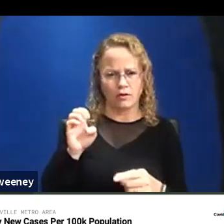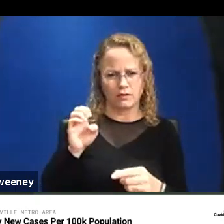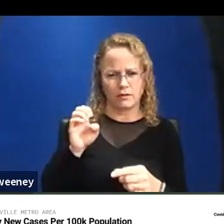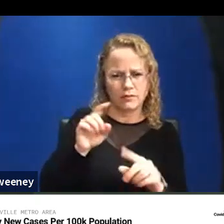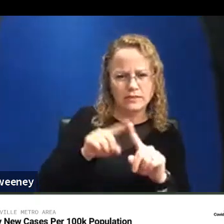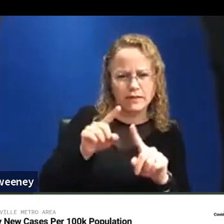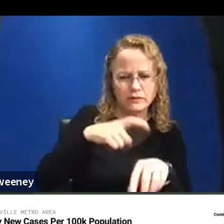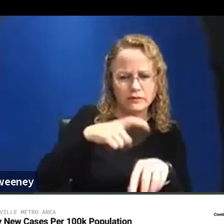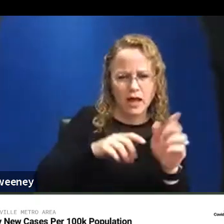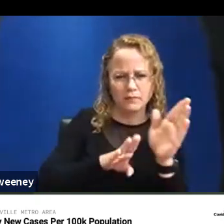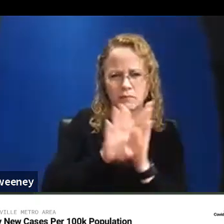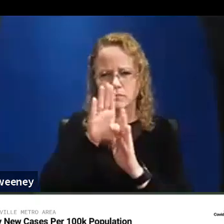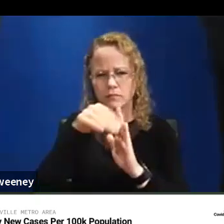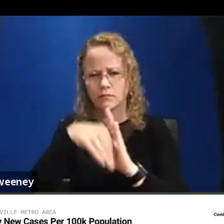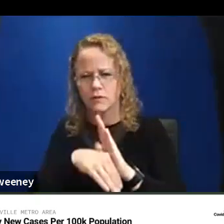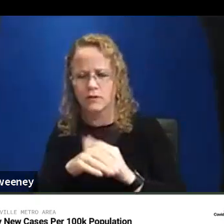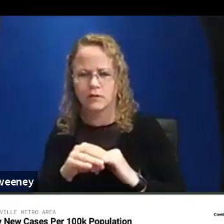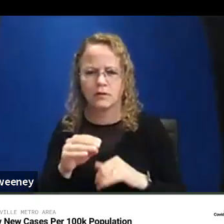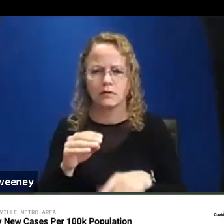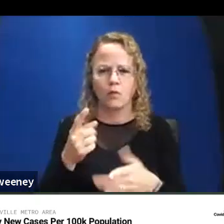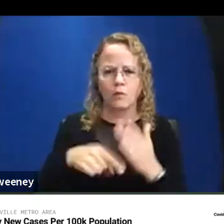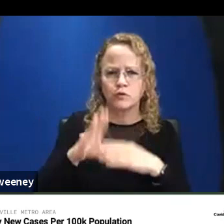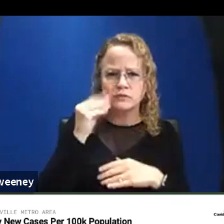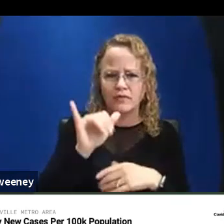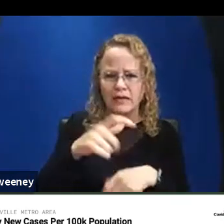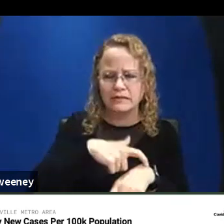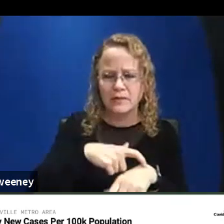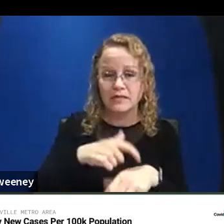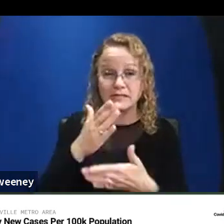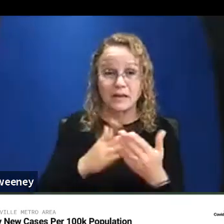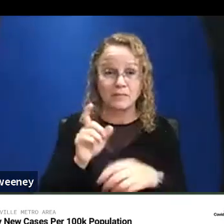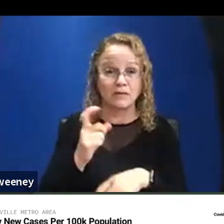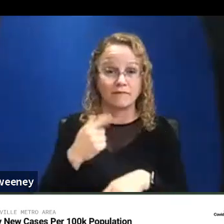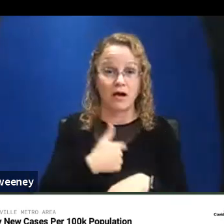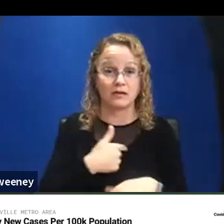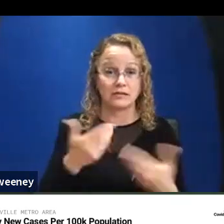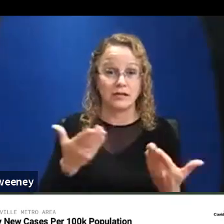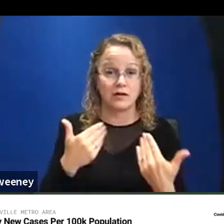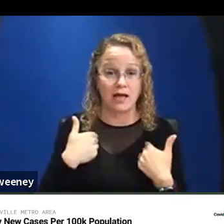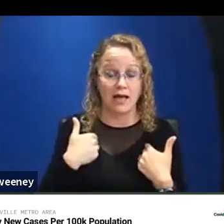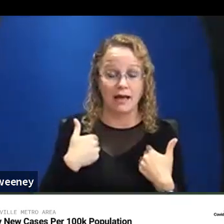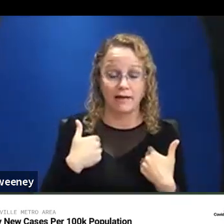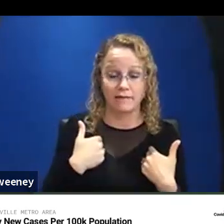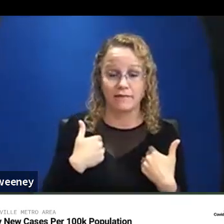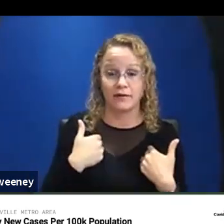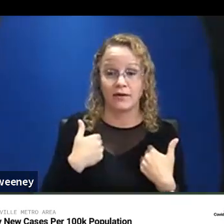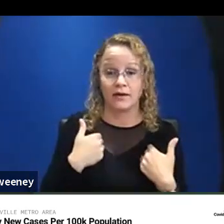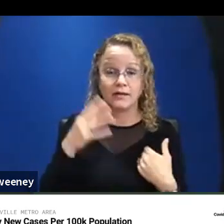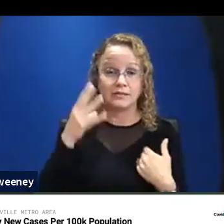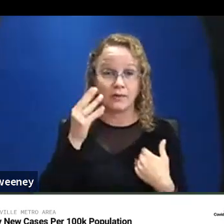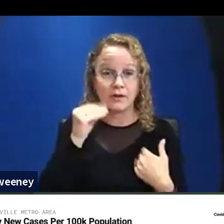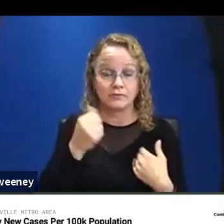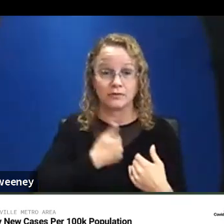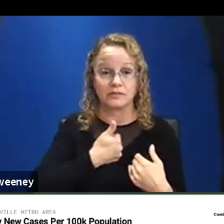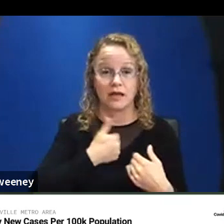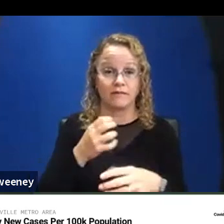where those curves drop. And I realize that some of us on this call have stories of our own selves getting COVID or our loved ones, and